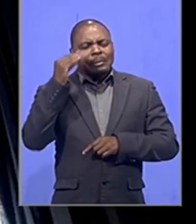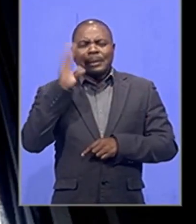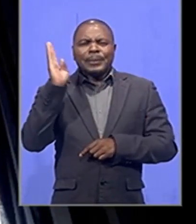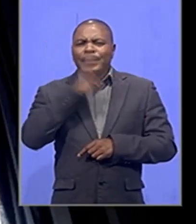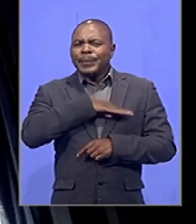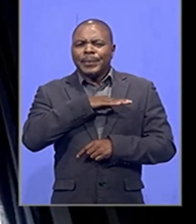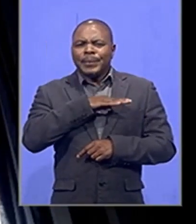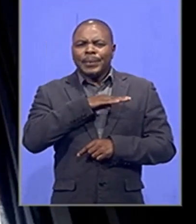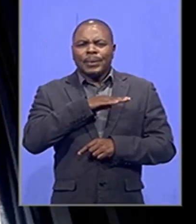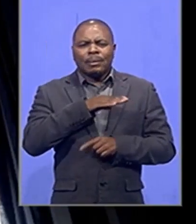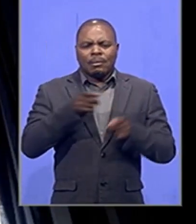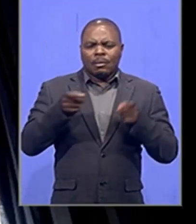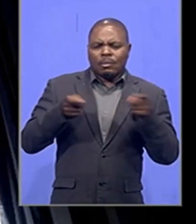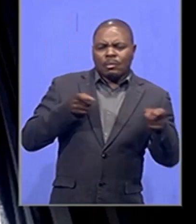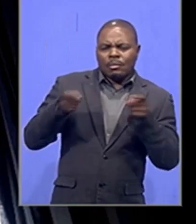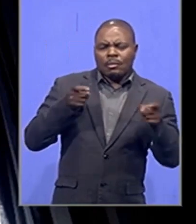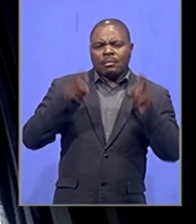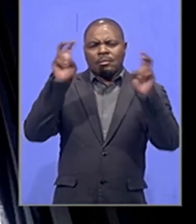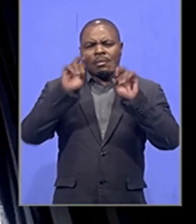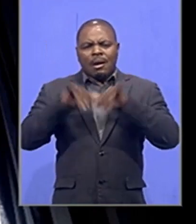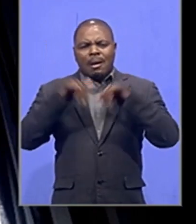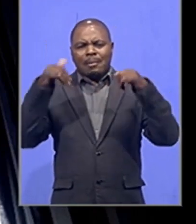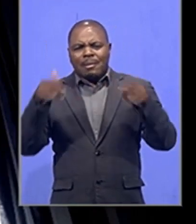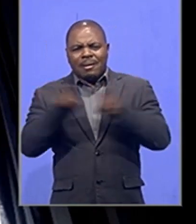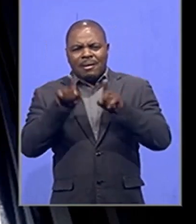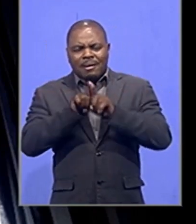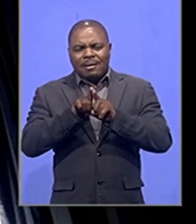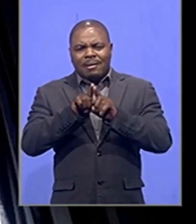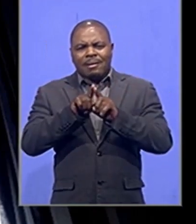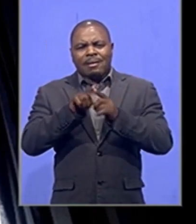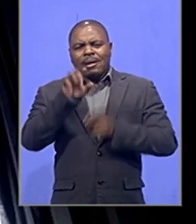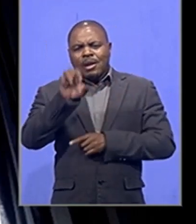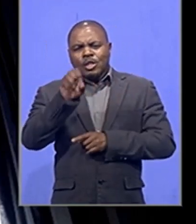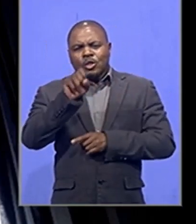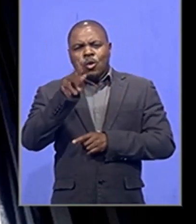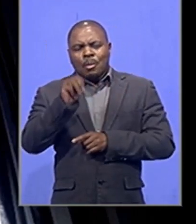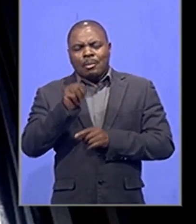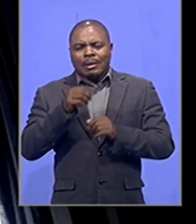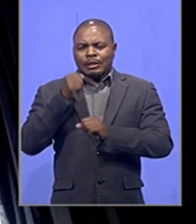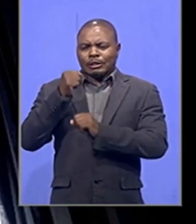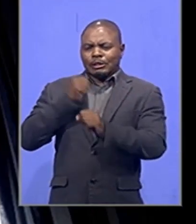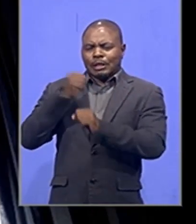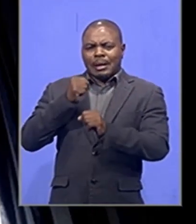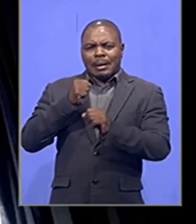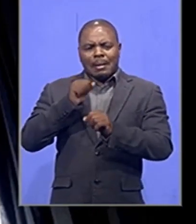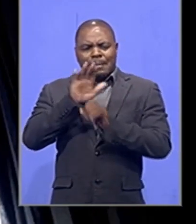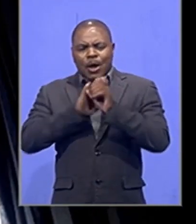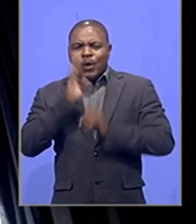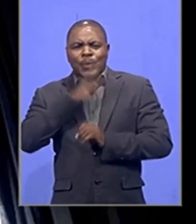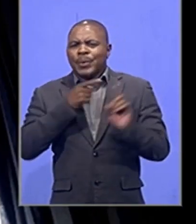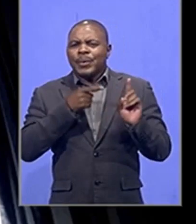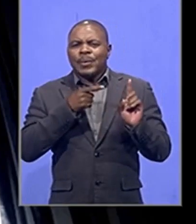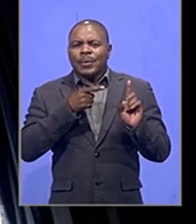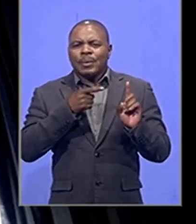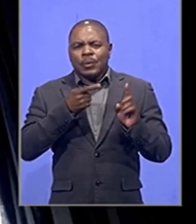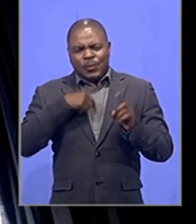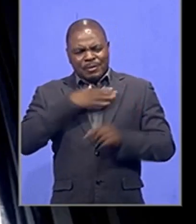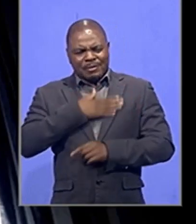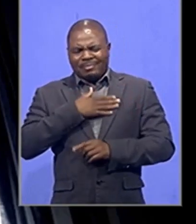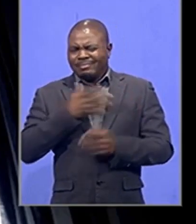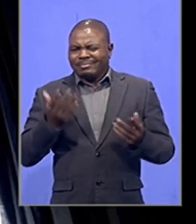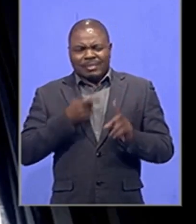in managing a power utility like Eskom, no engineering background, and we felt that that was going